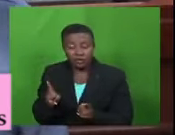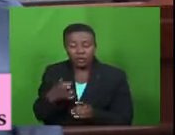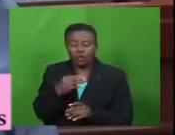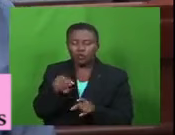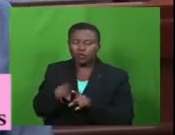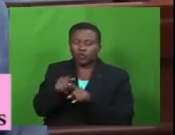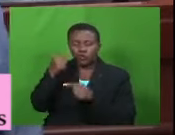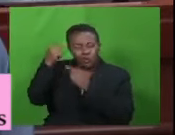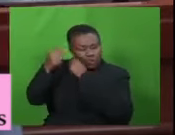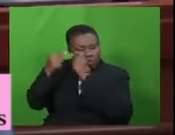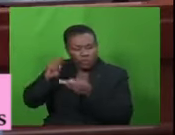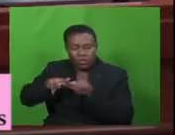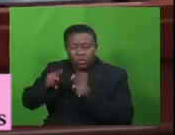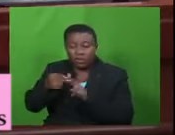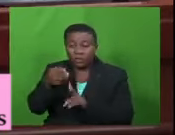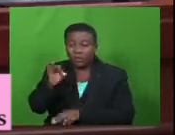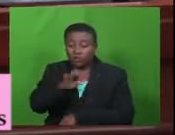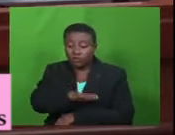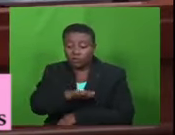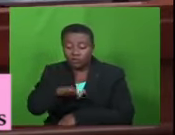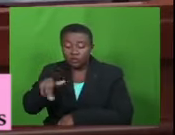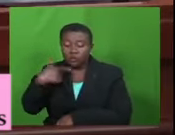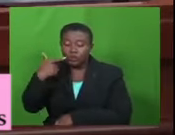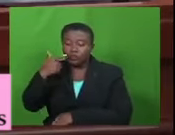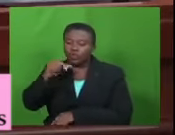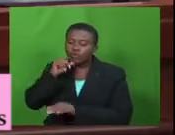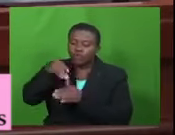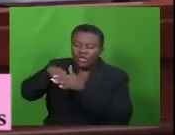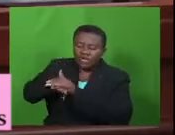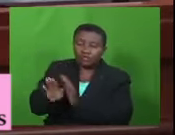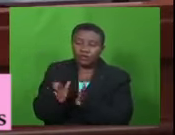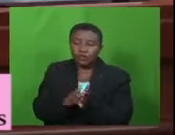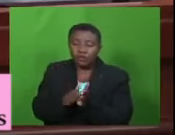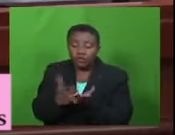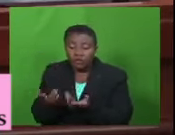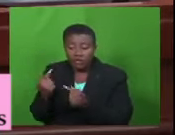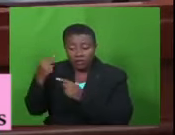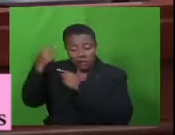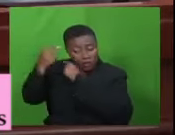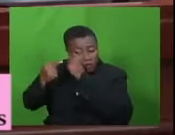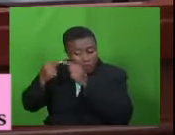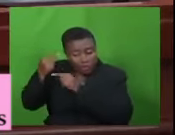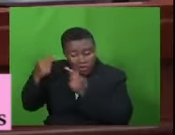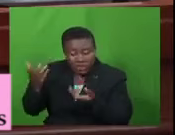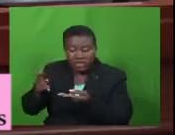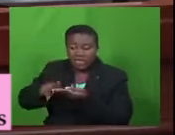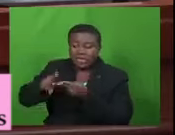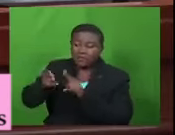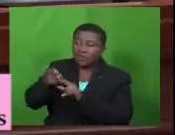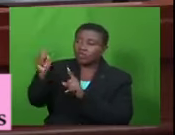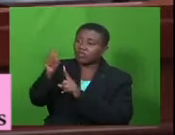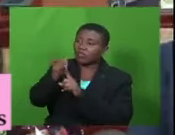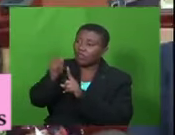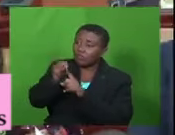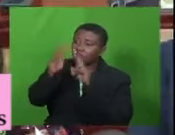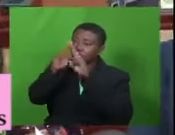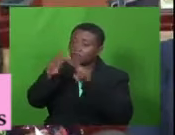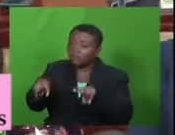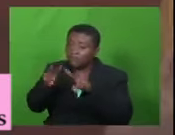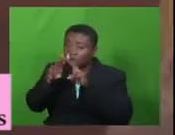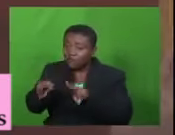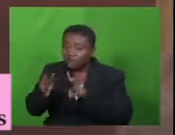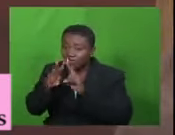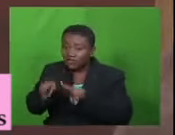of children who should be in school and are not, considering the number of towns and villages that